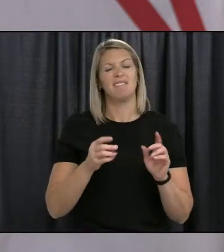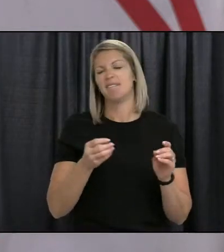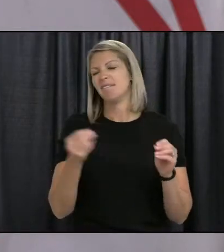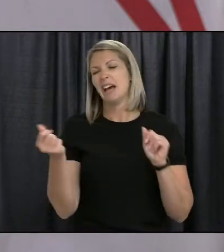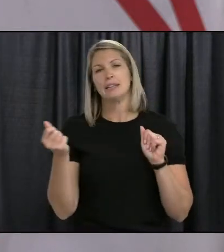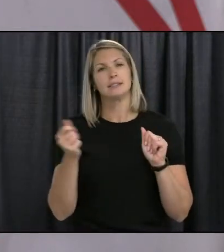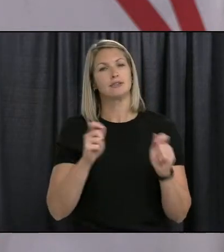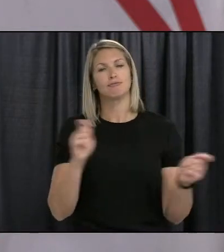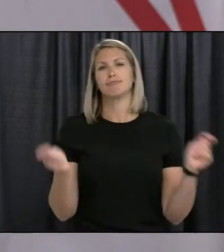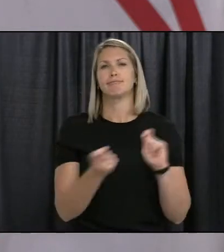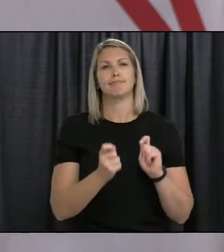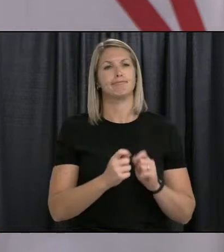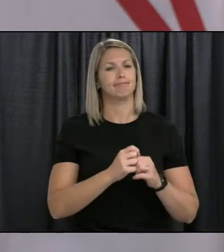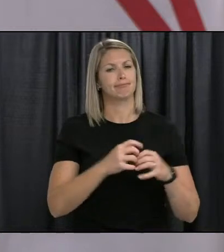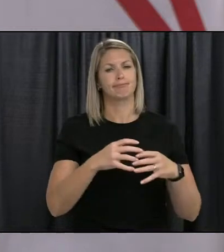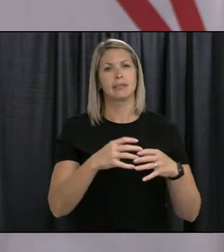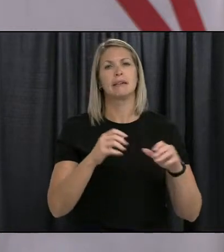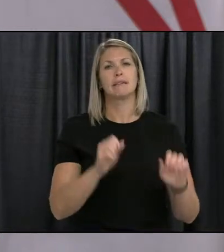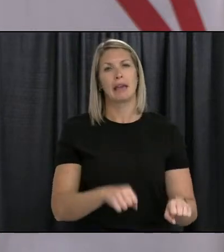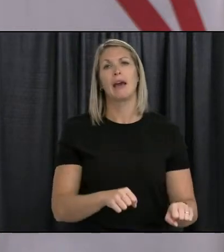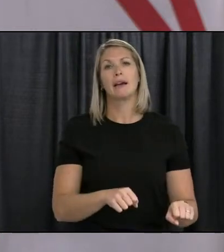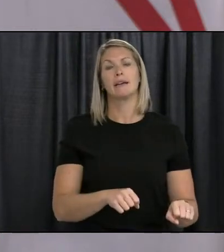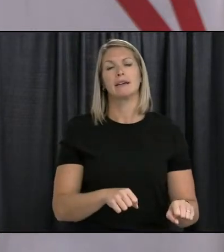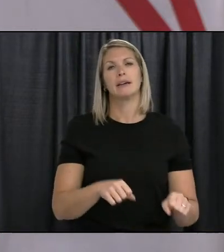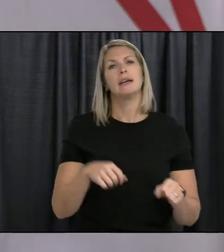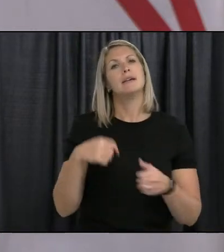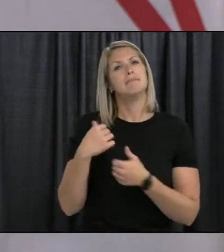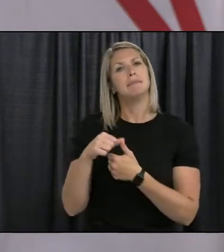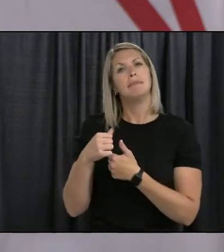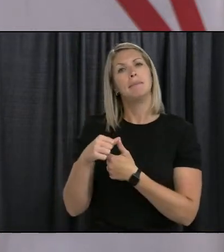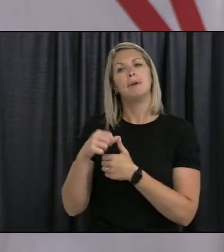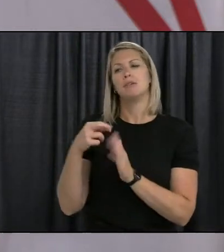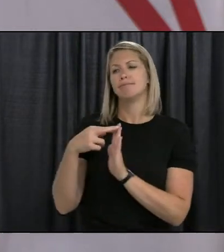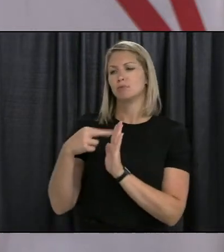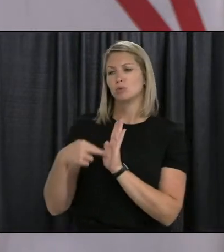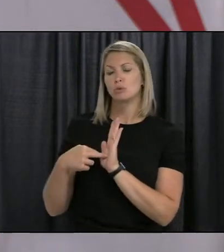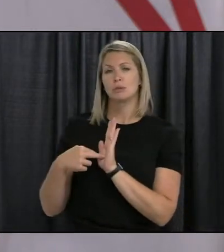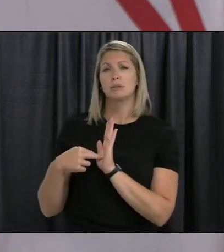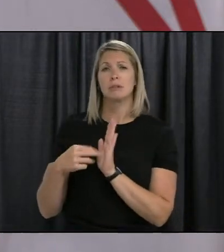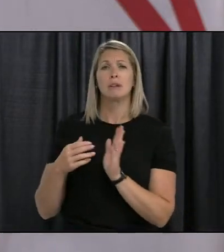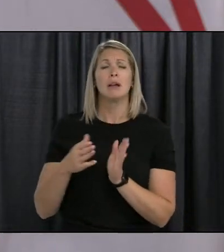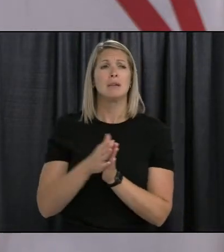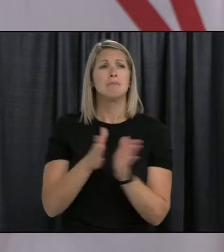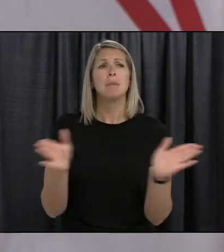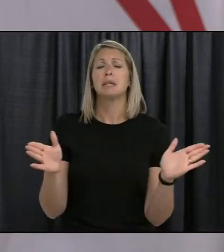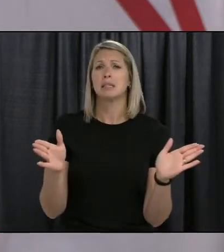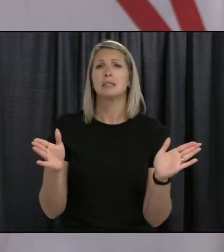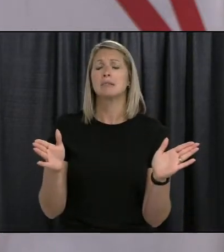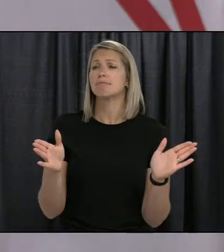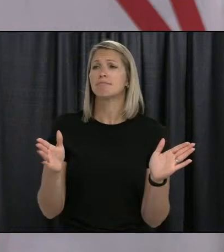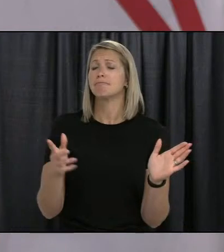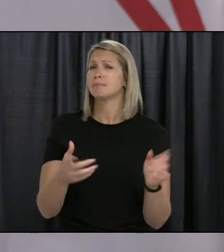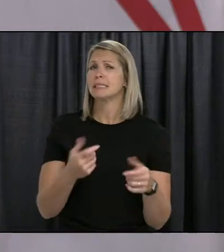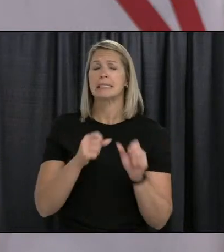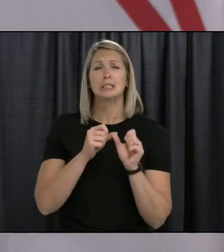do need to make sure that we adhere to those personal measures. And the public has been very good at stepping up to this point, and